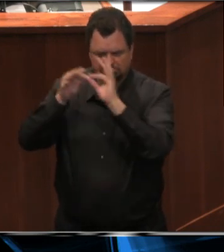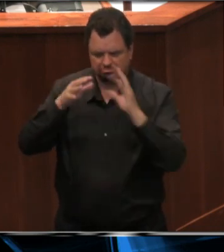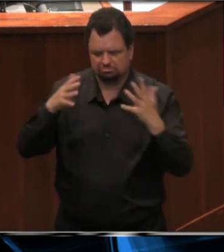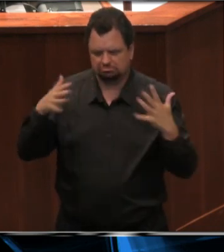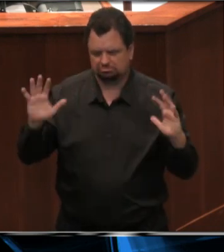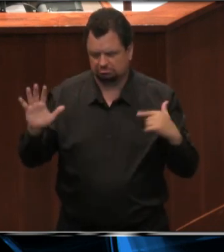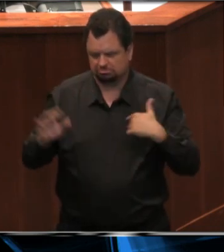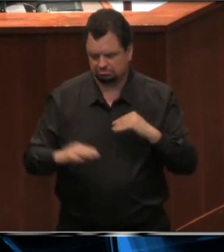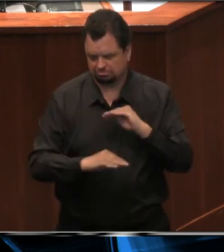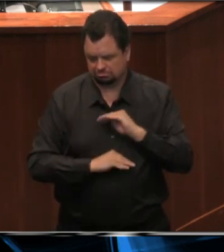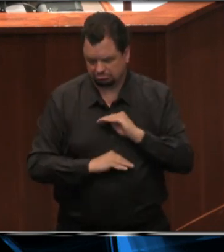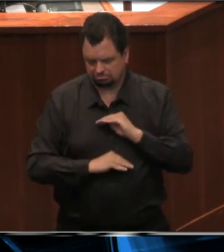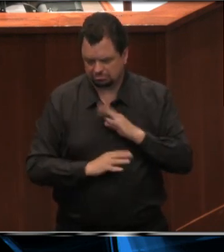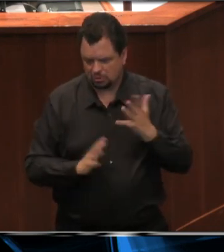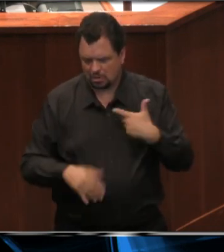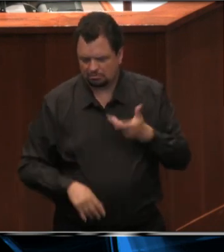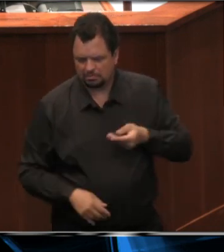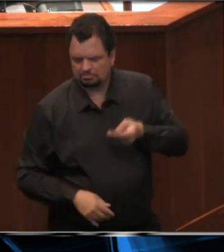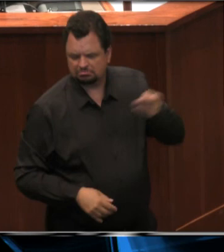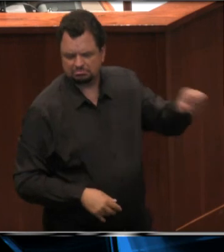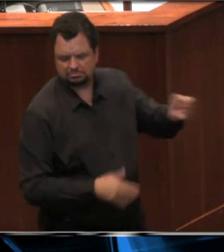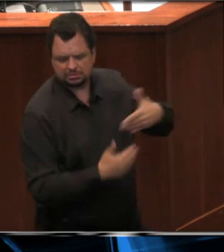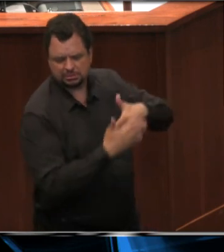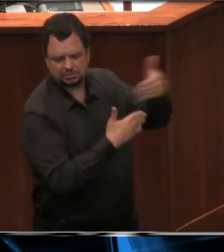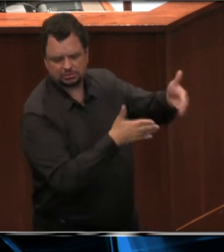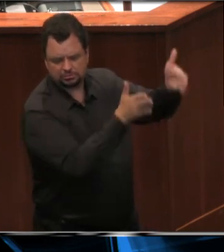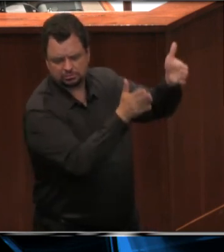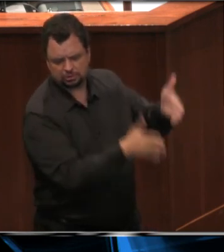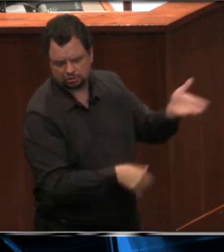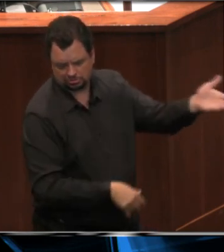another remote speaker? We do. Okay.